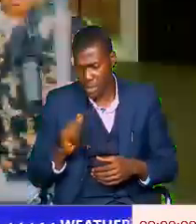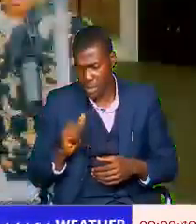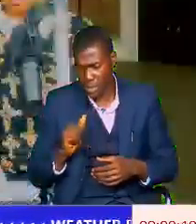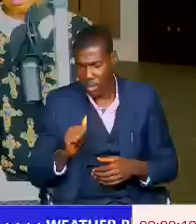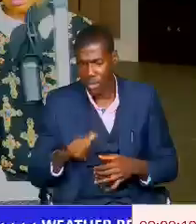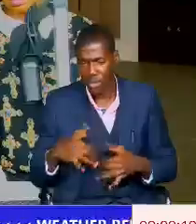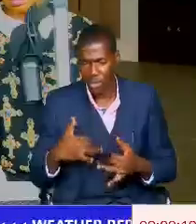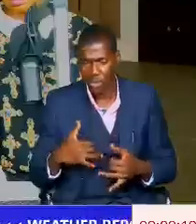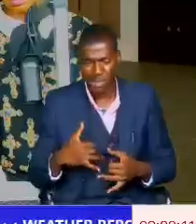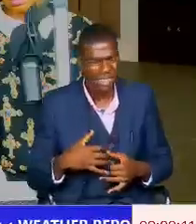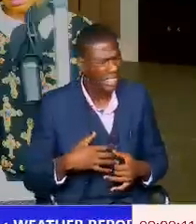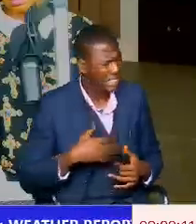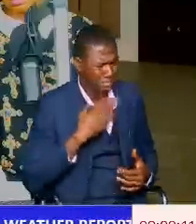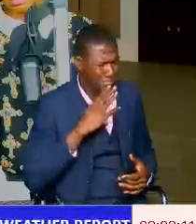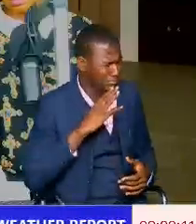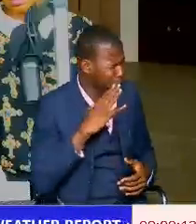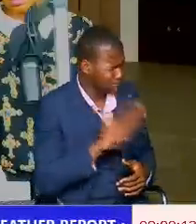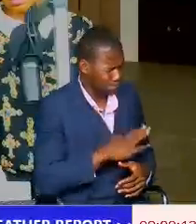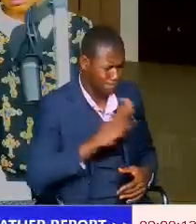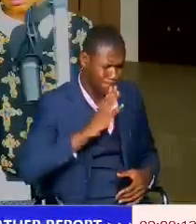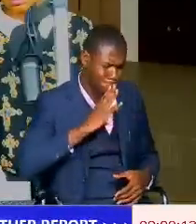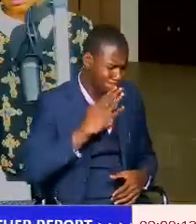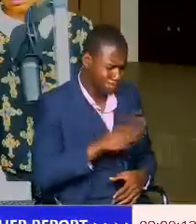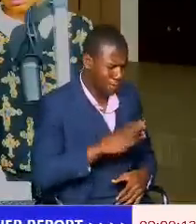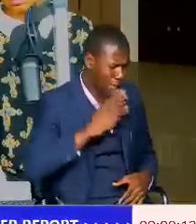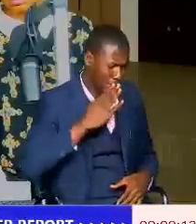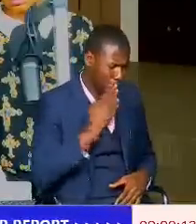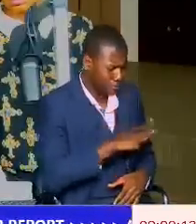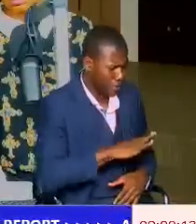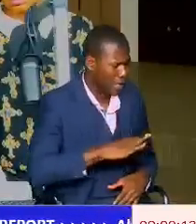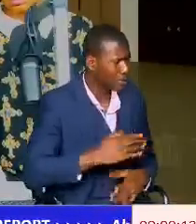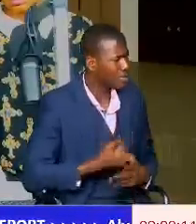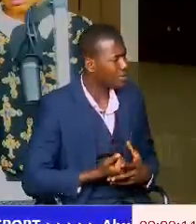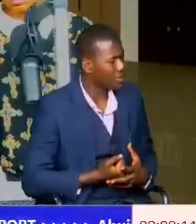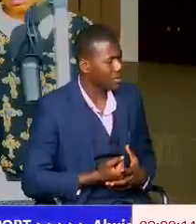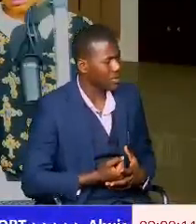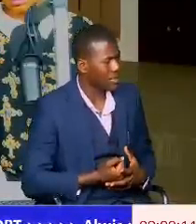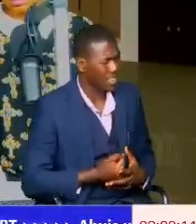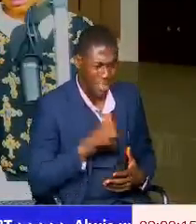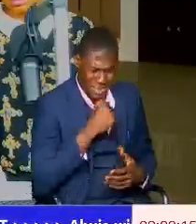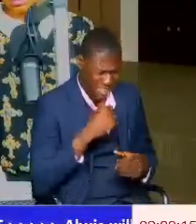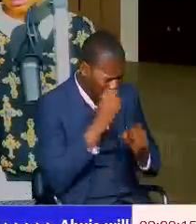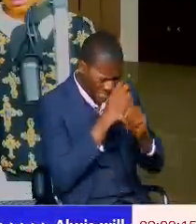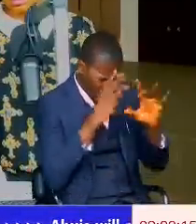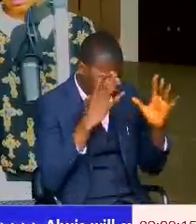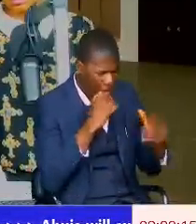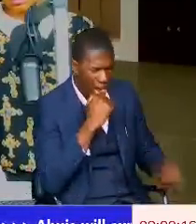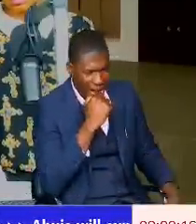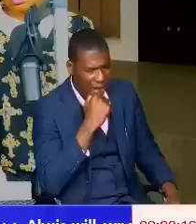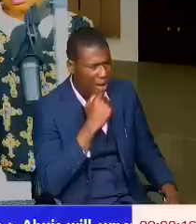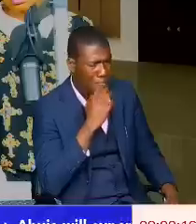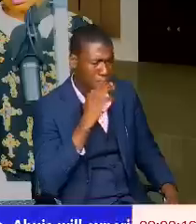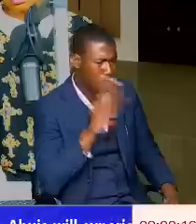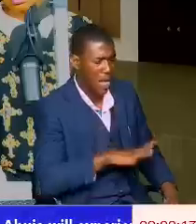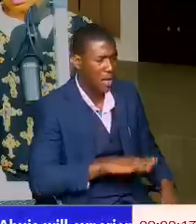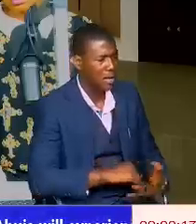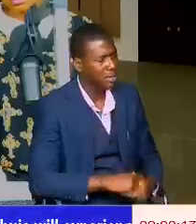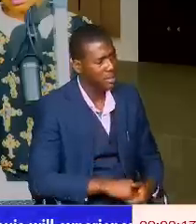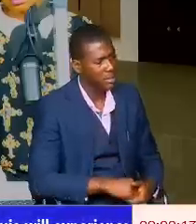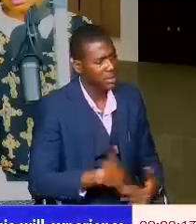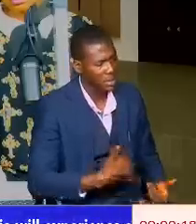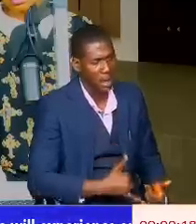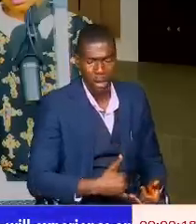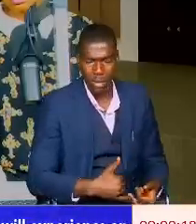is terrible, terrible, terrible. It's unimaginable. Mm. So Mommy